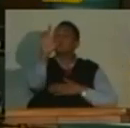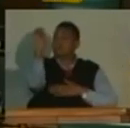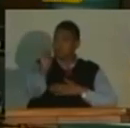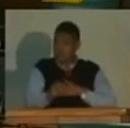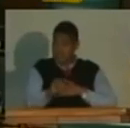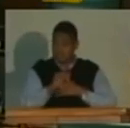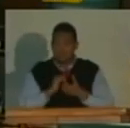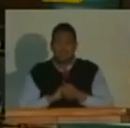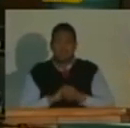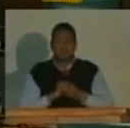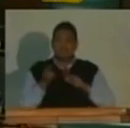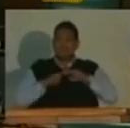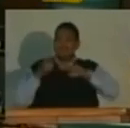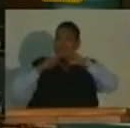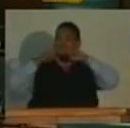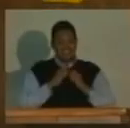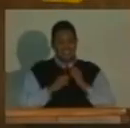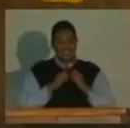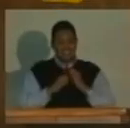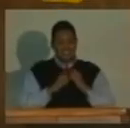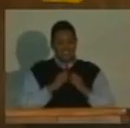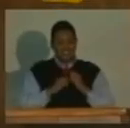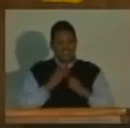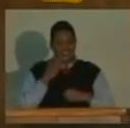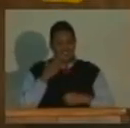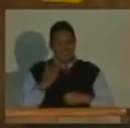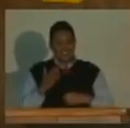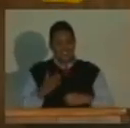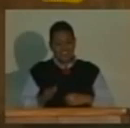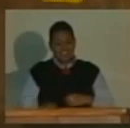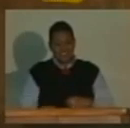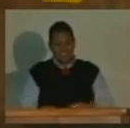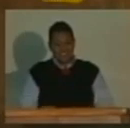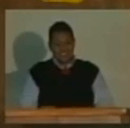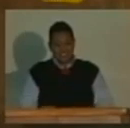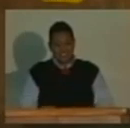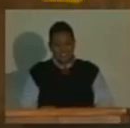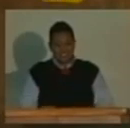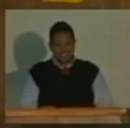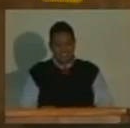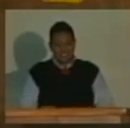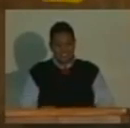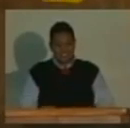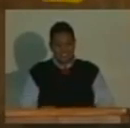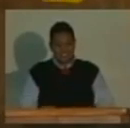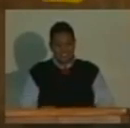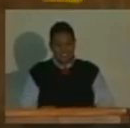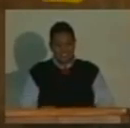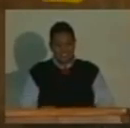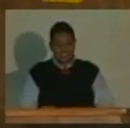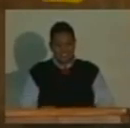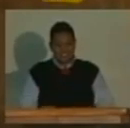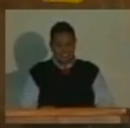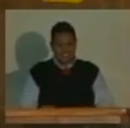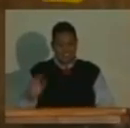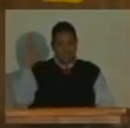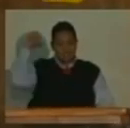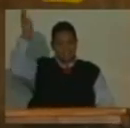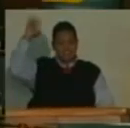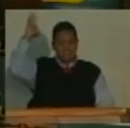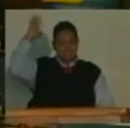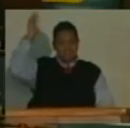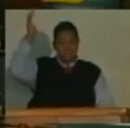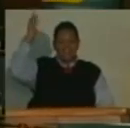year, 1,045 persons have died, an increase of 23% when compared to 2014. In Clarendon,